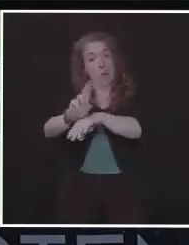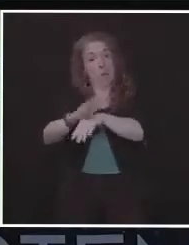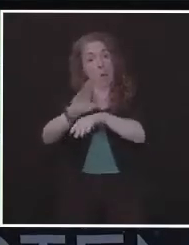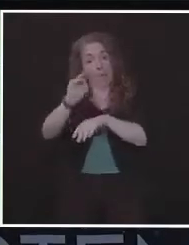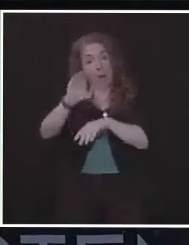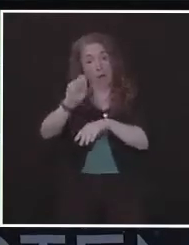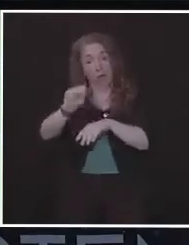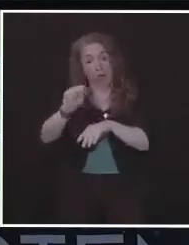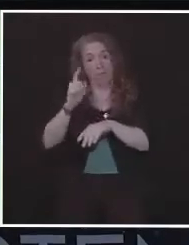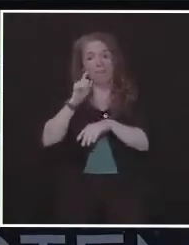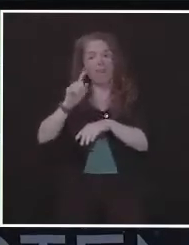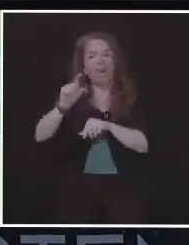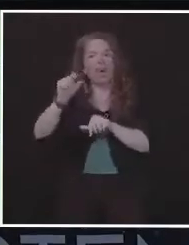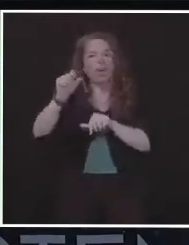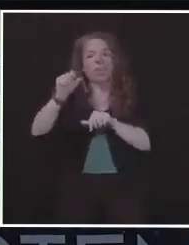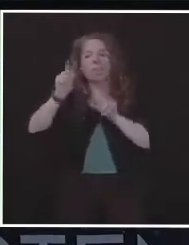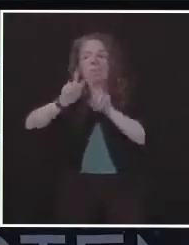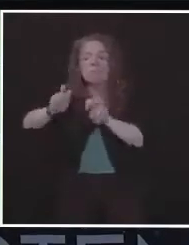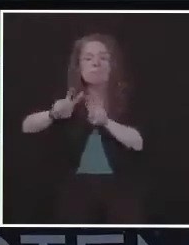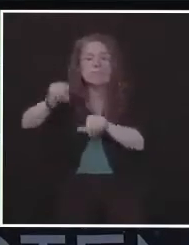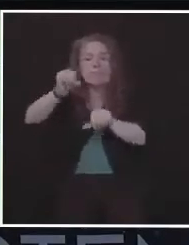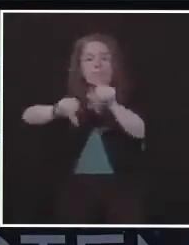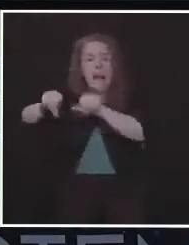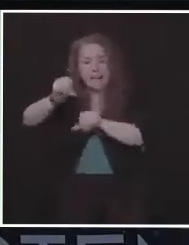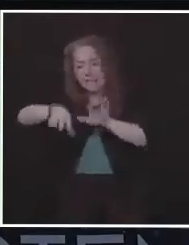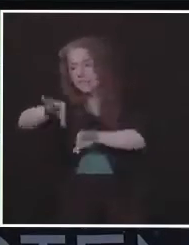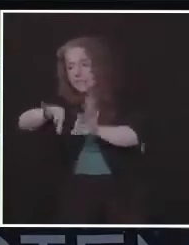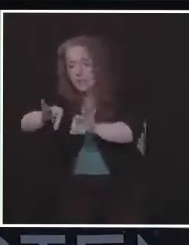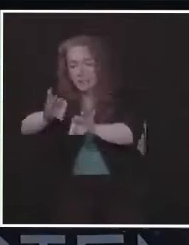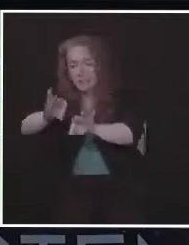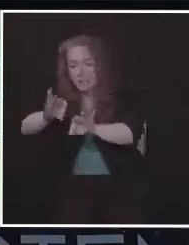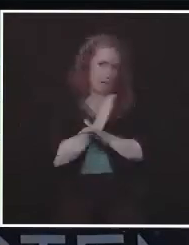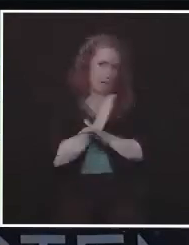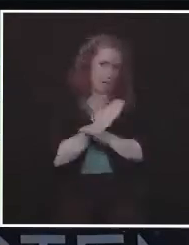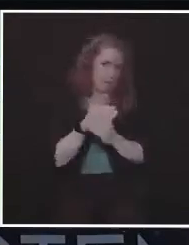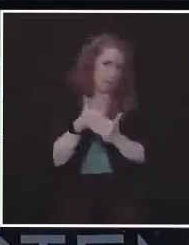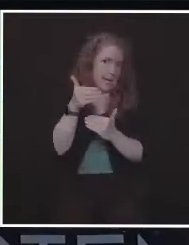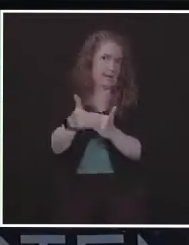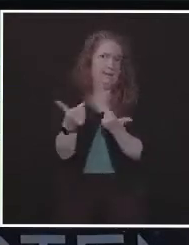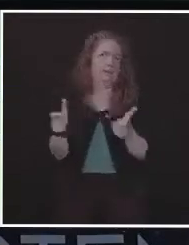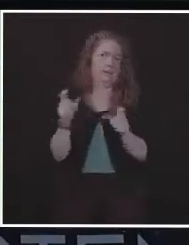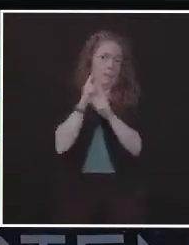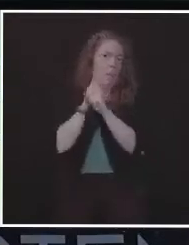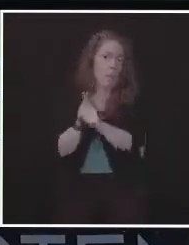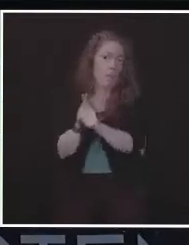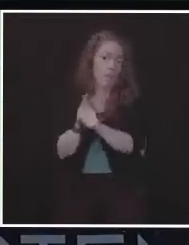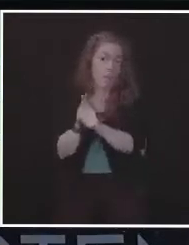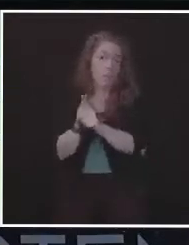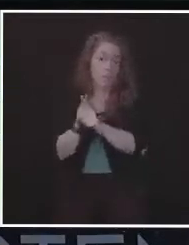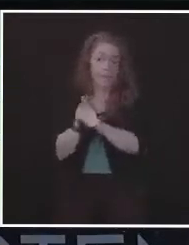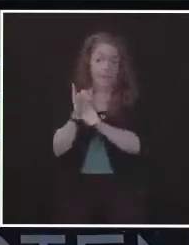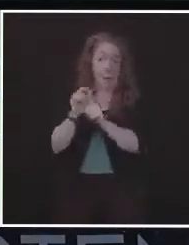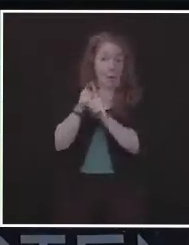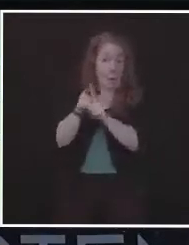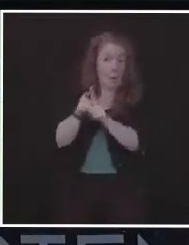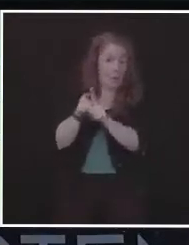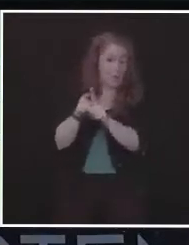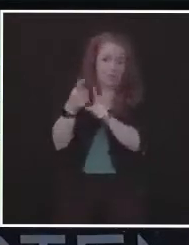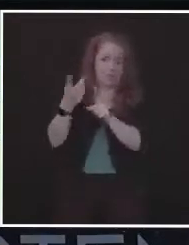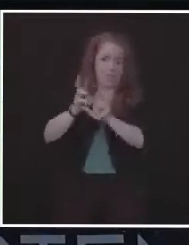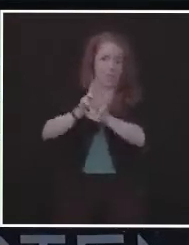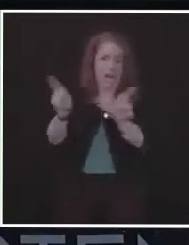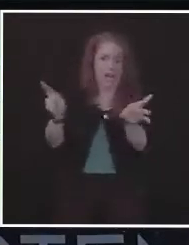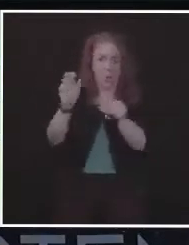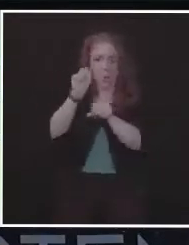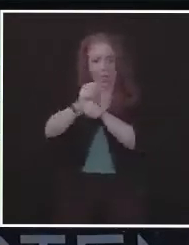goal. This decision and reorganization will set us up for the next 20 years and beyond.